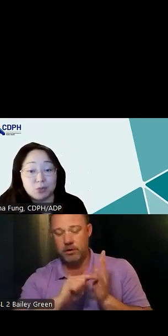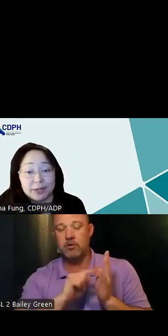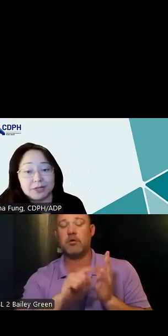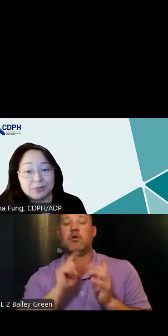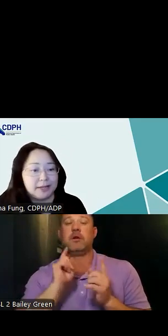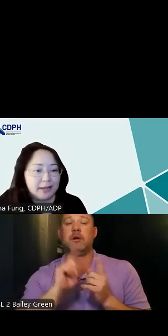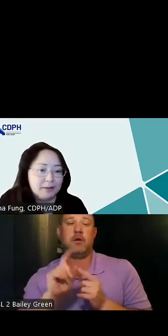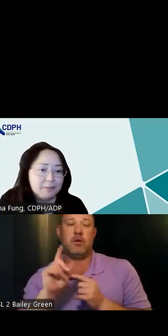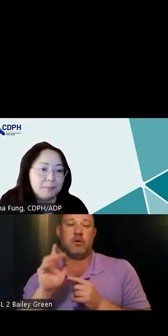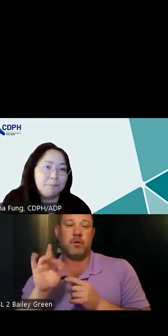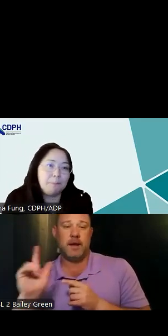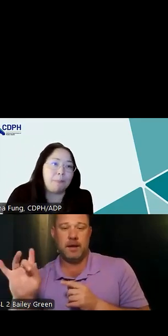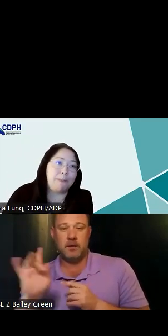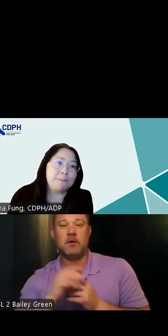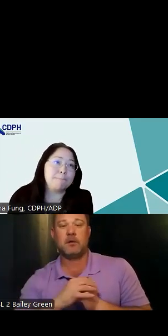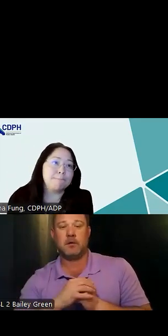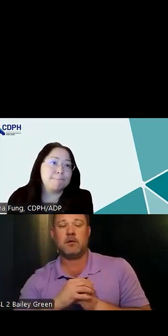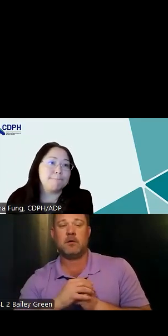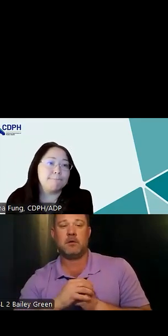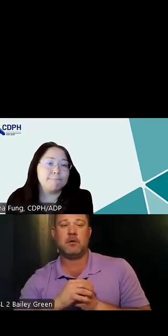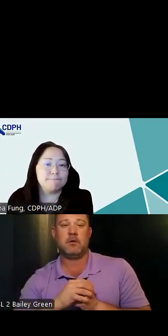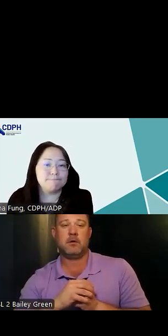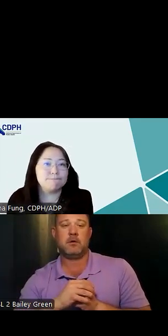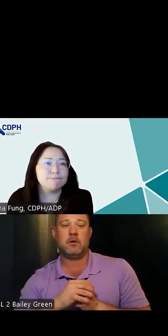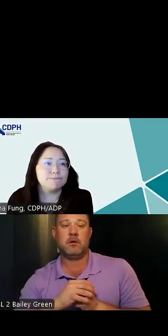until 2028.